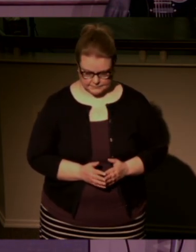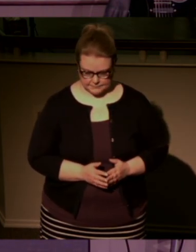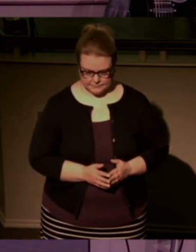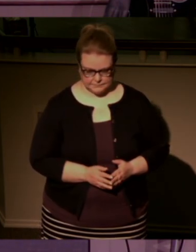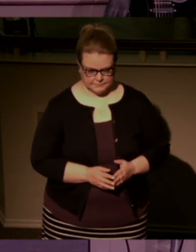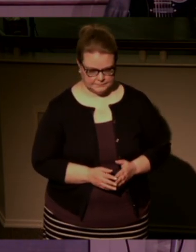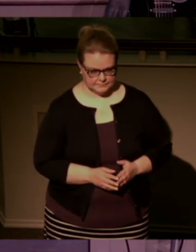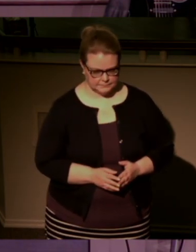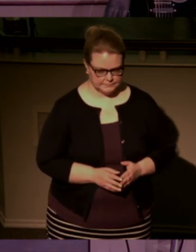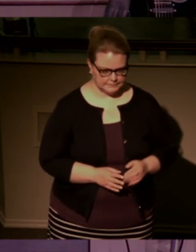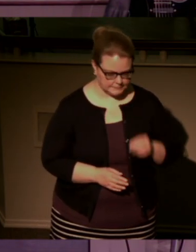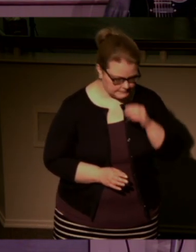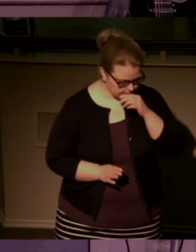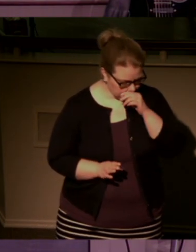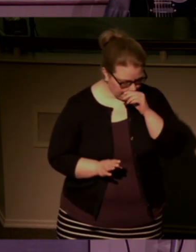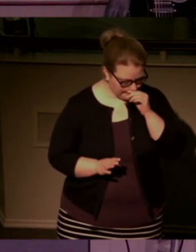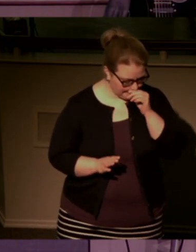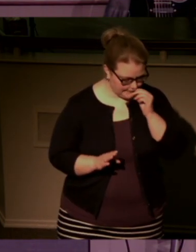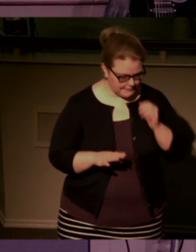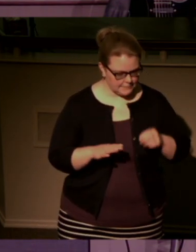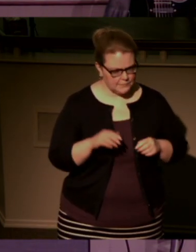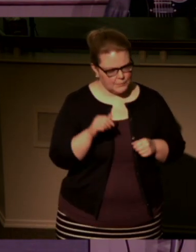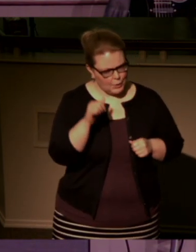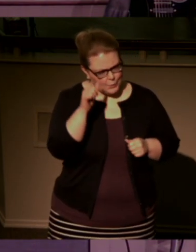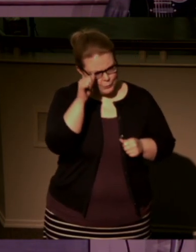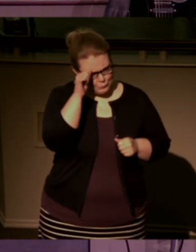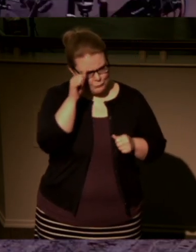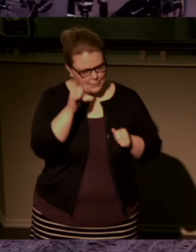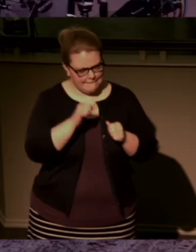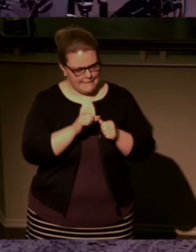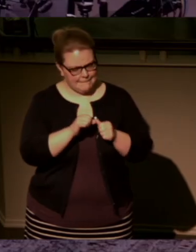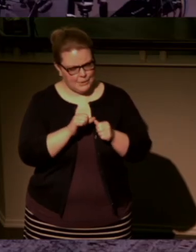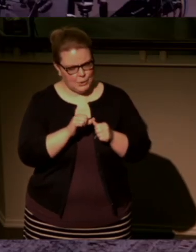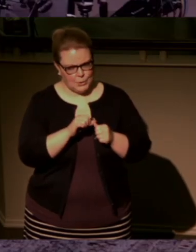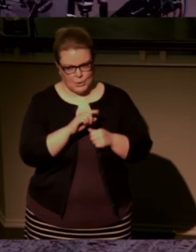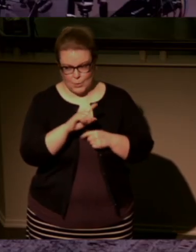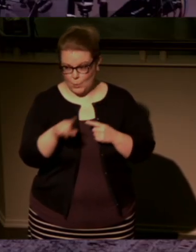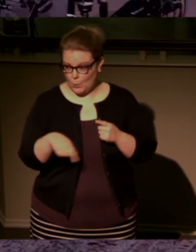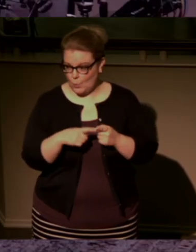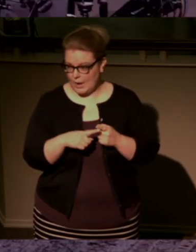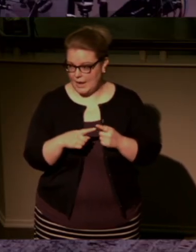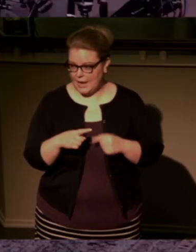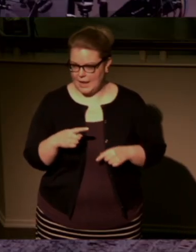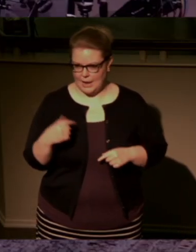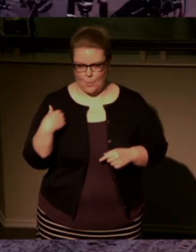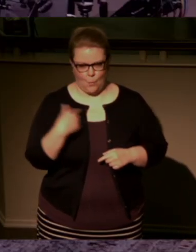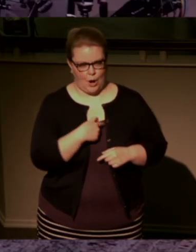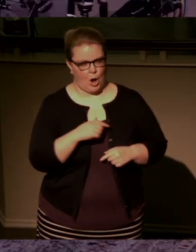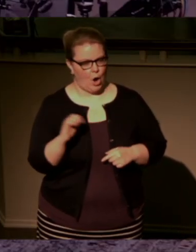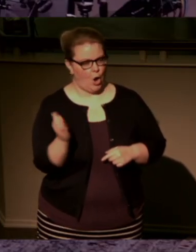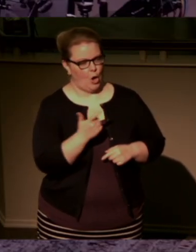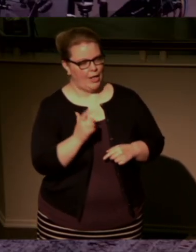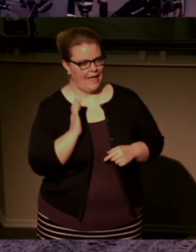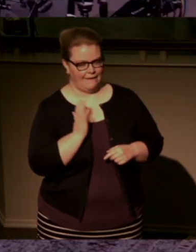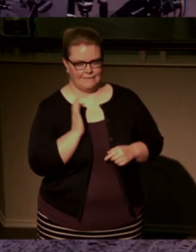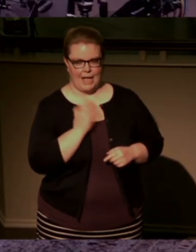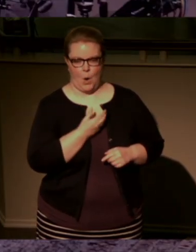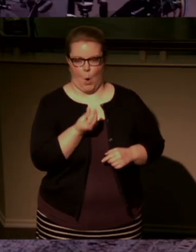Do you remember when we all had a COVID encounter story?